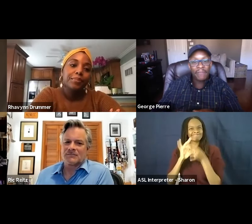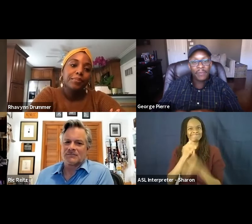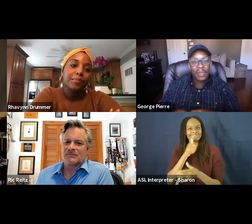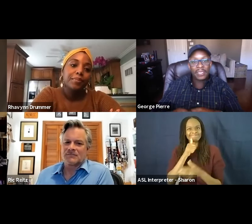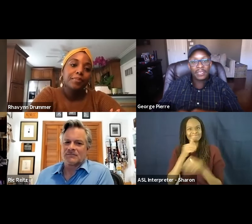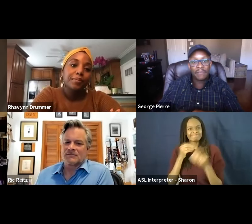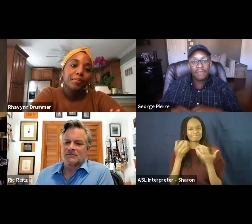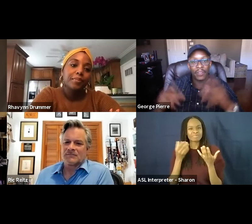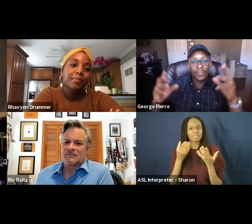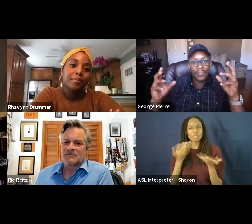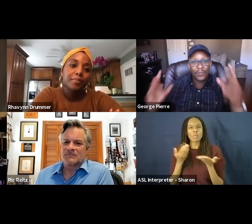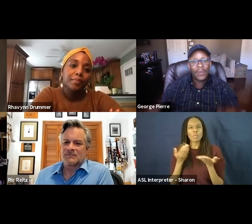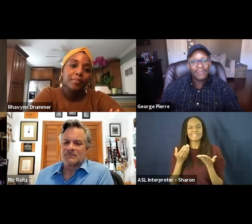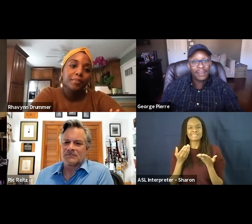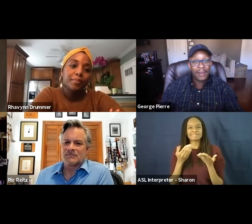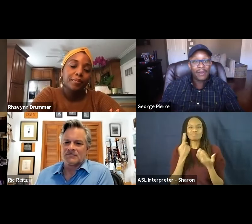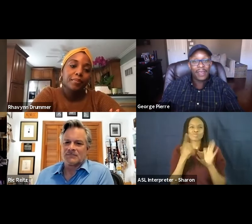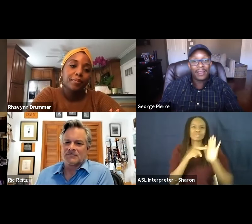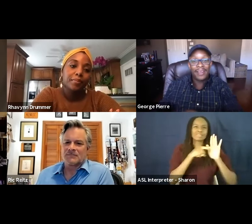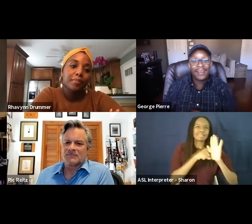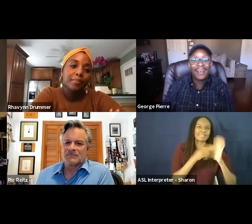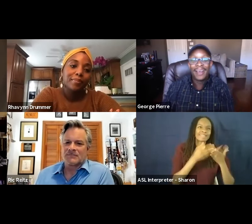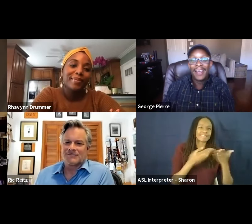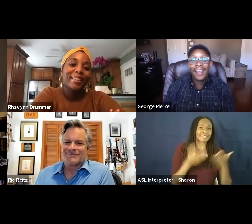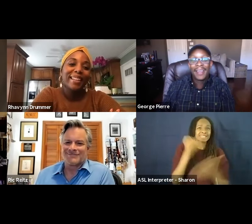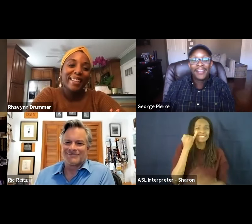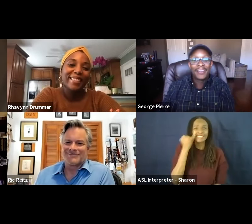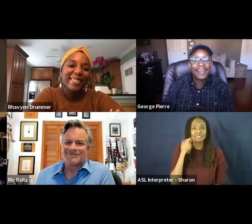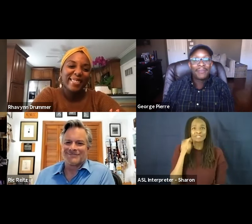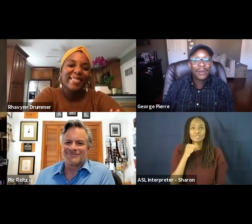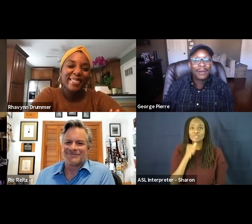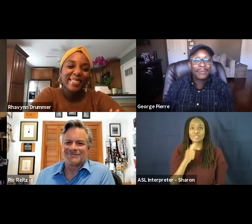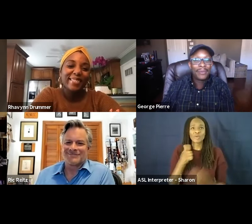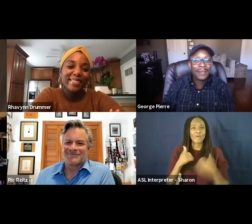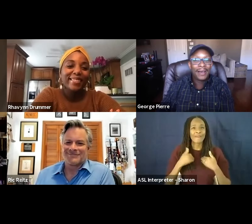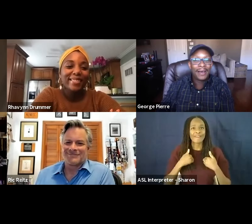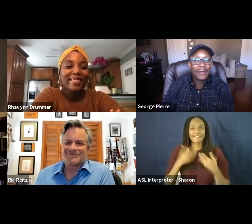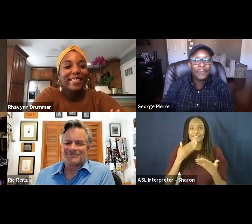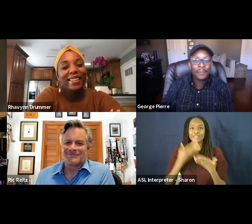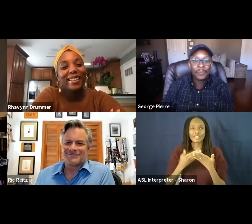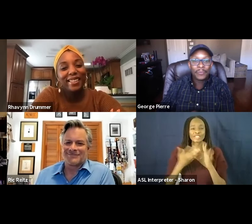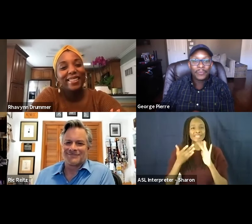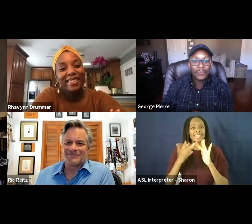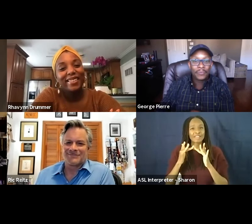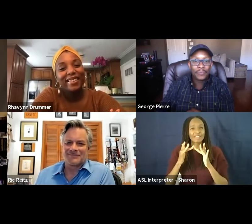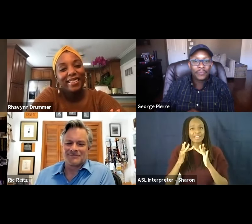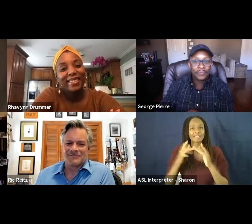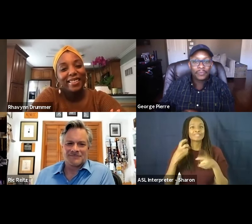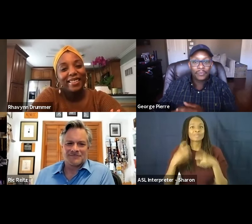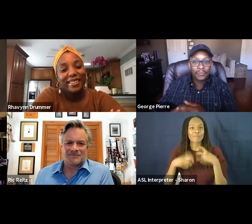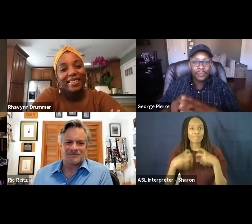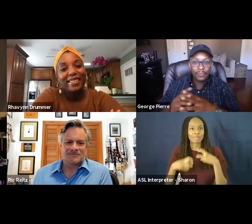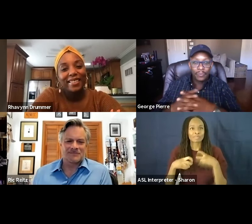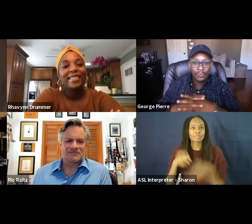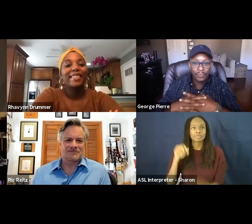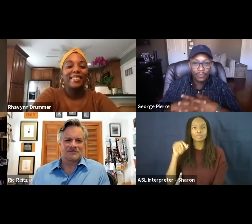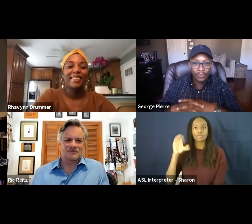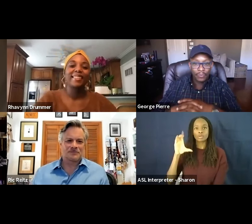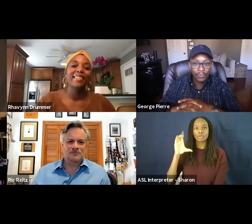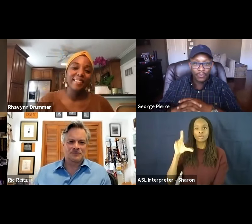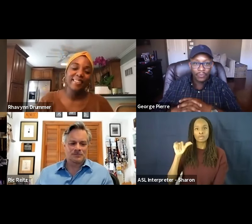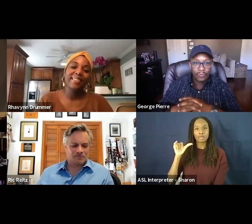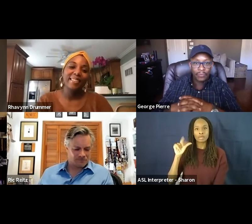away from it is, if you don't have good internet, you're going to have a problem. But you're still able now to direct